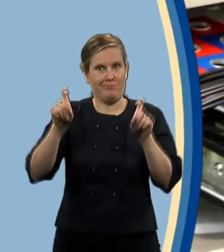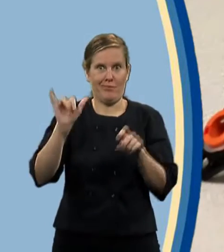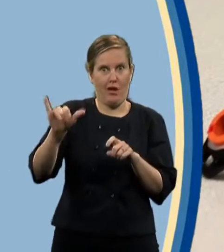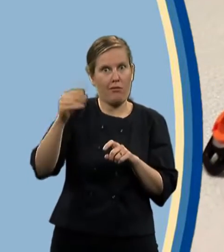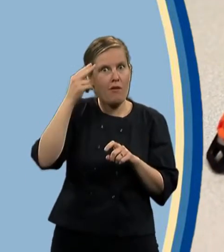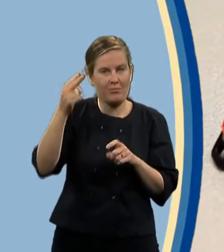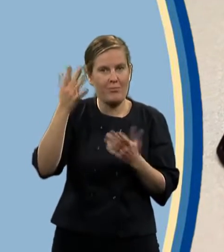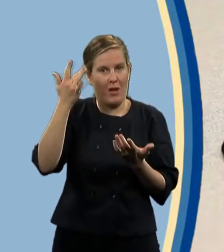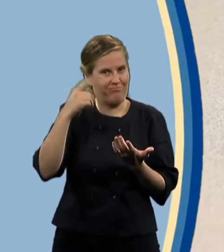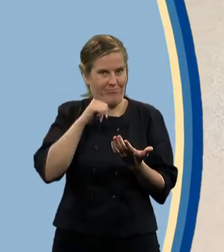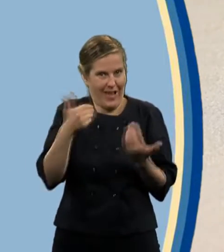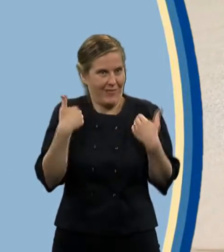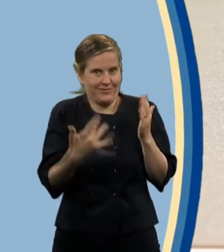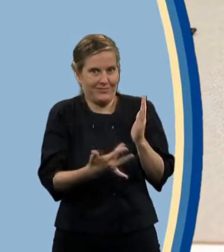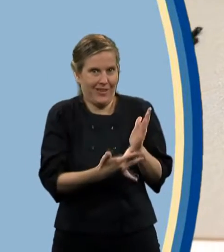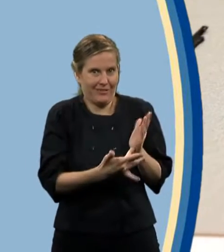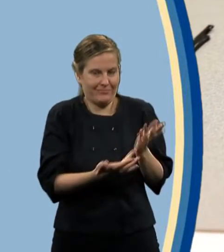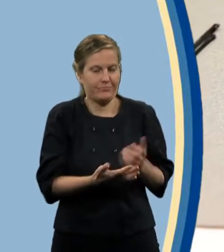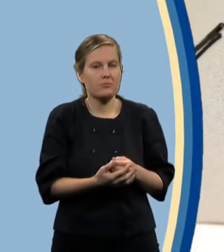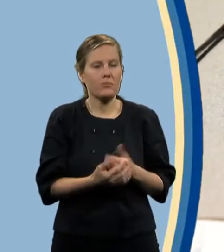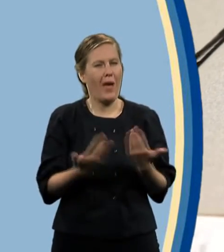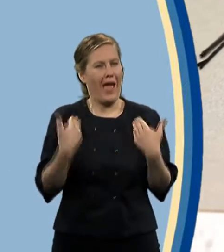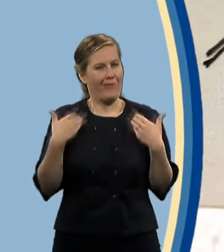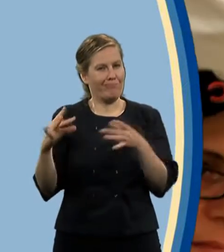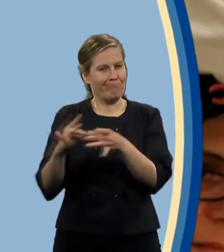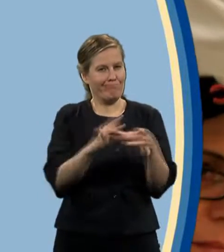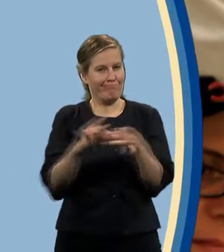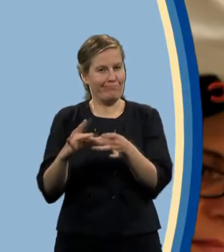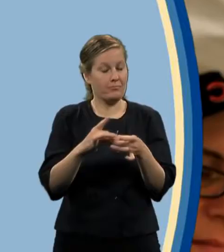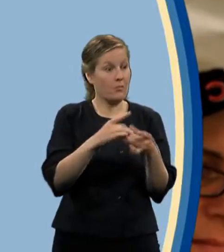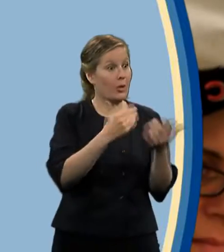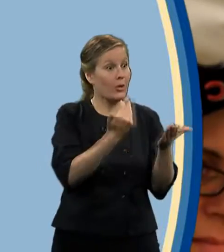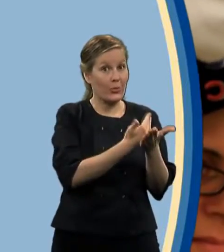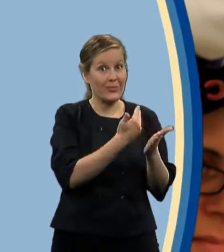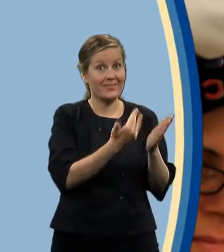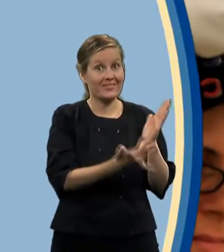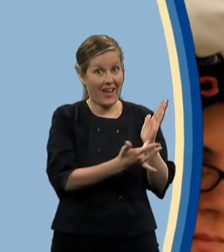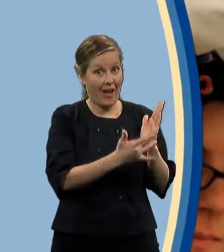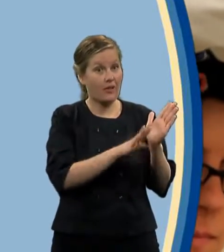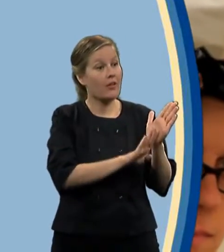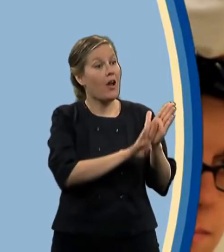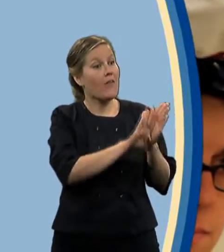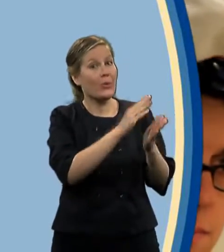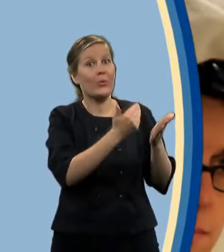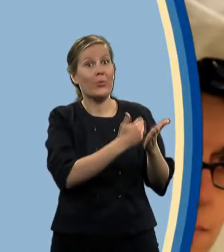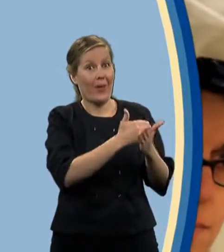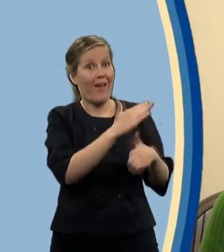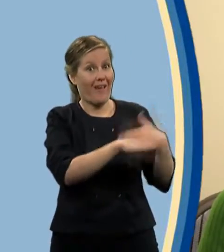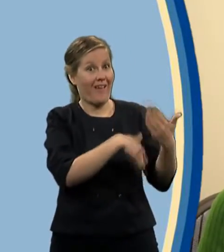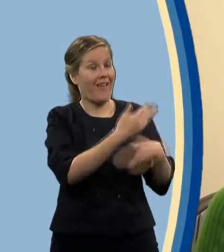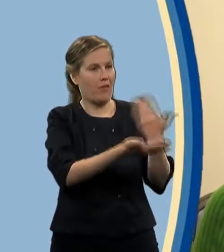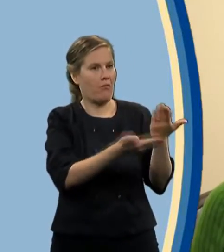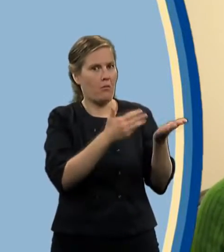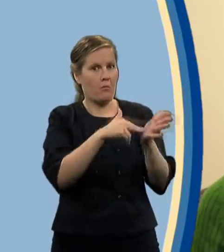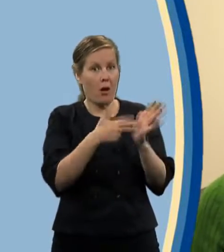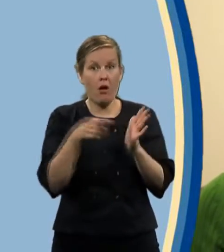hypothesis because there hasn't been the technology available to test this hypothesis. So there's this interesting relationship between the development